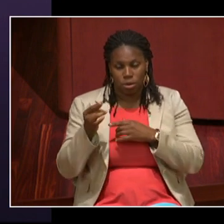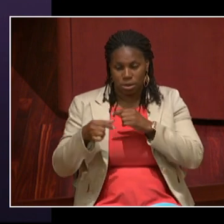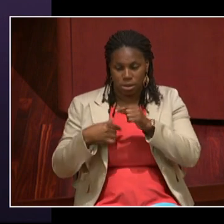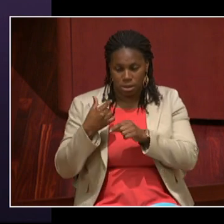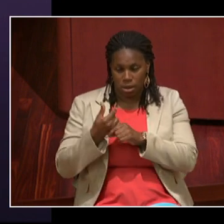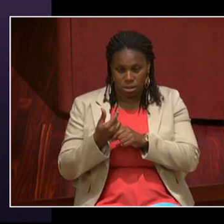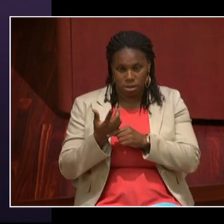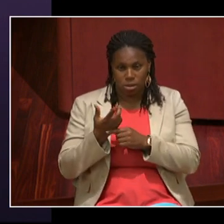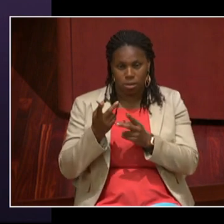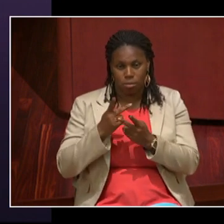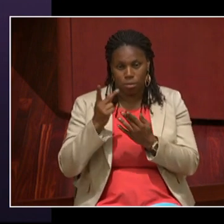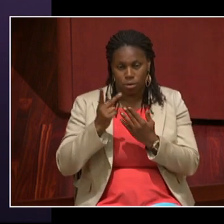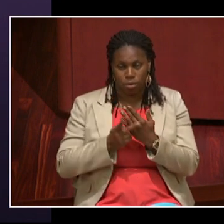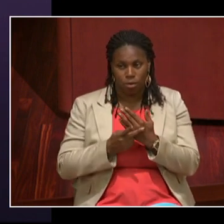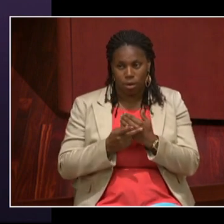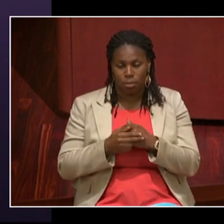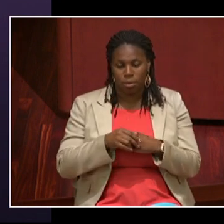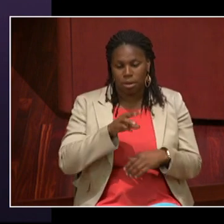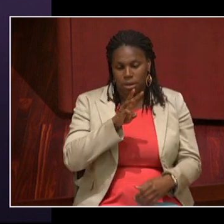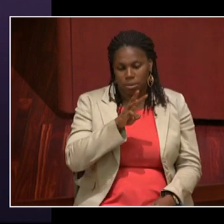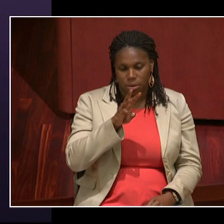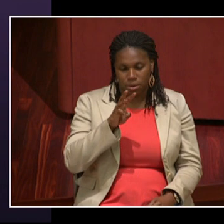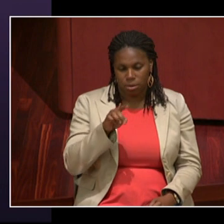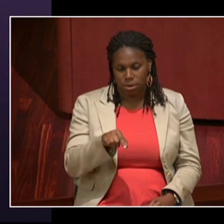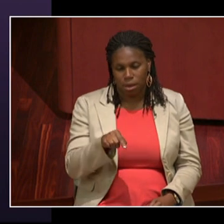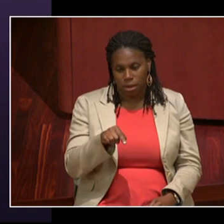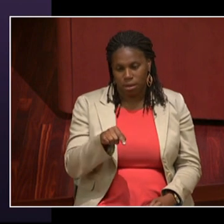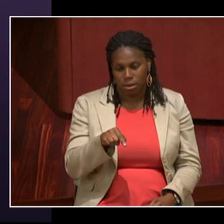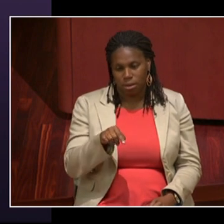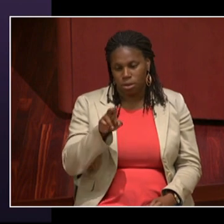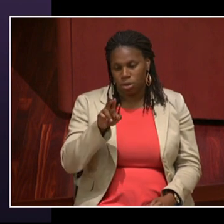program. And their website is